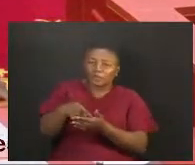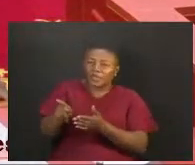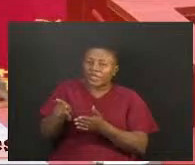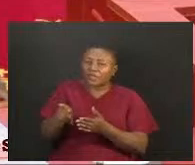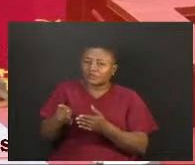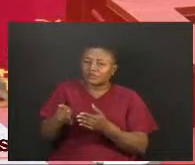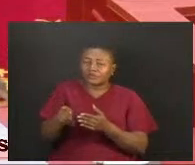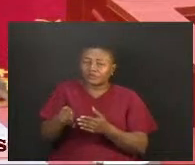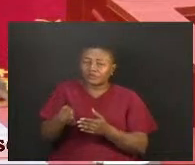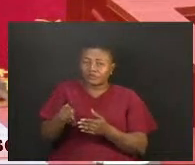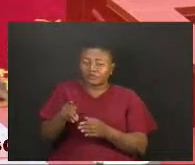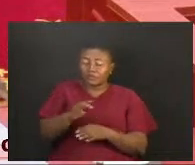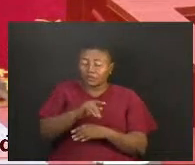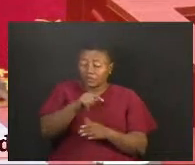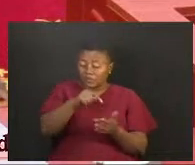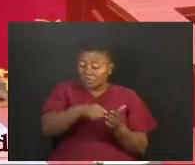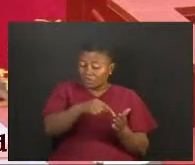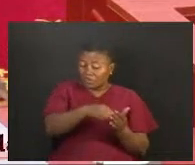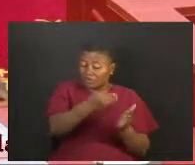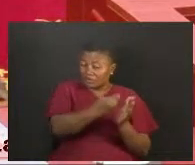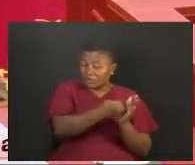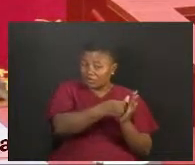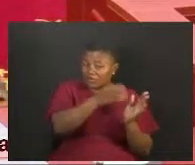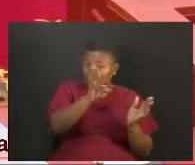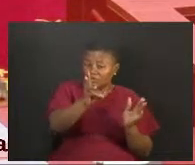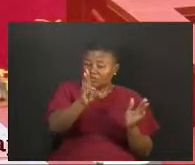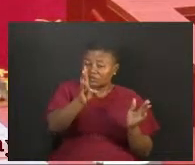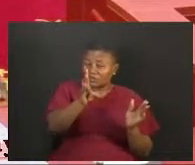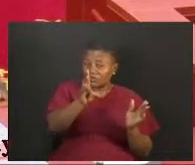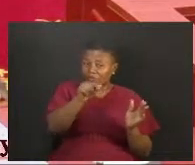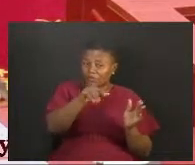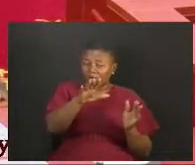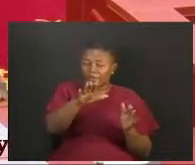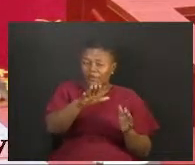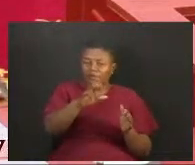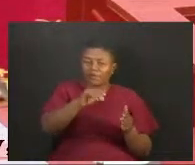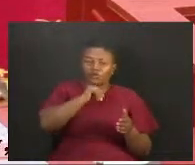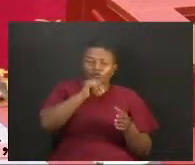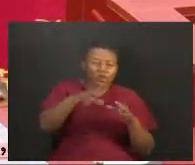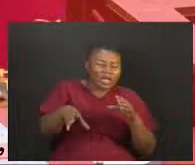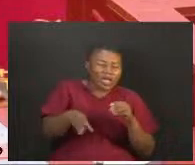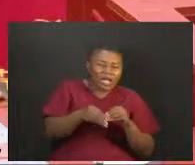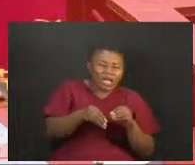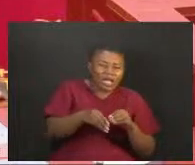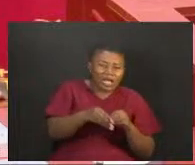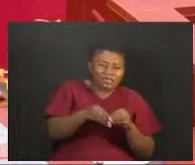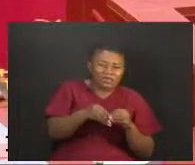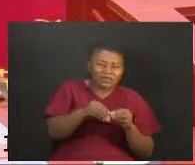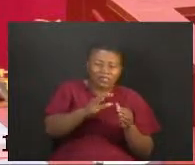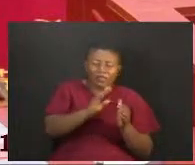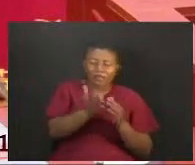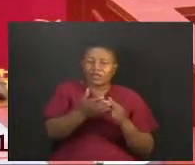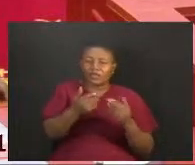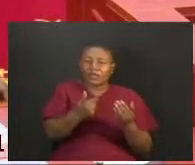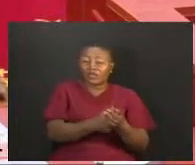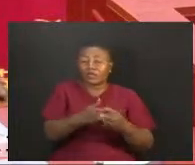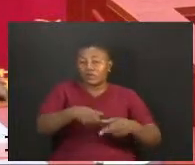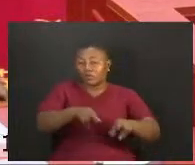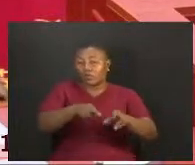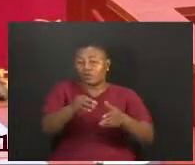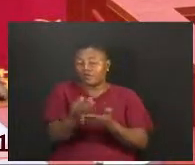Speaker, this 67.5 billion also excludes the 5.75 billion owned by the Ghana Road Fund to various